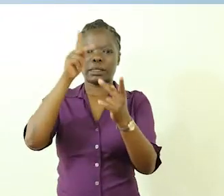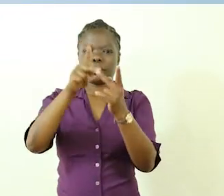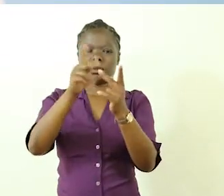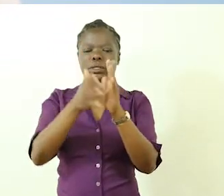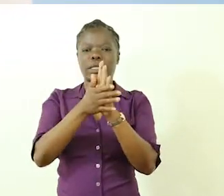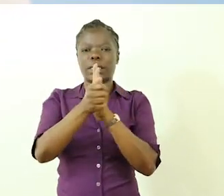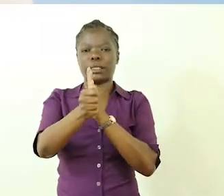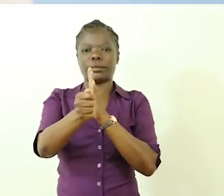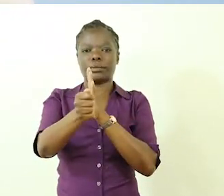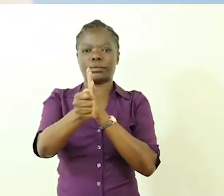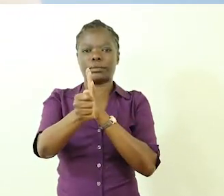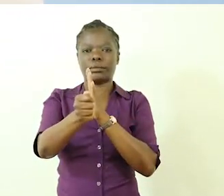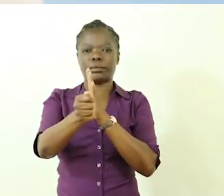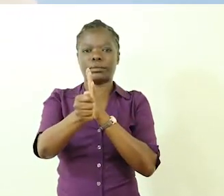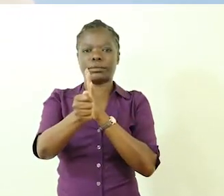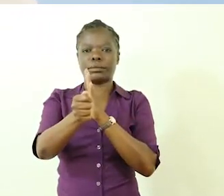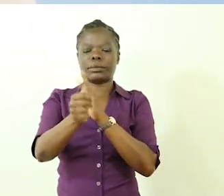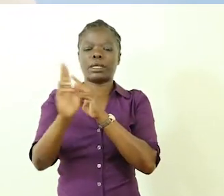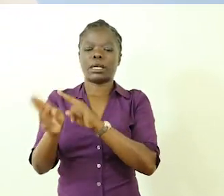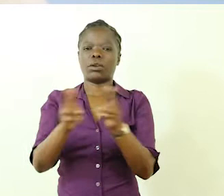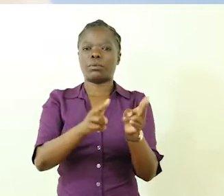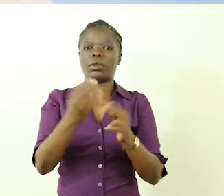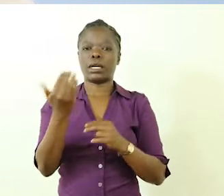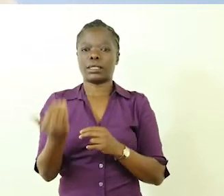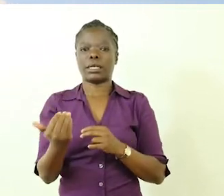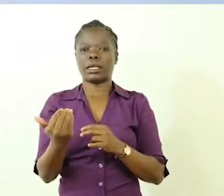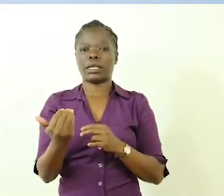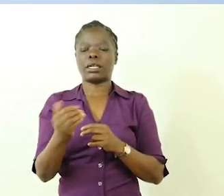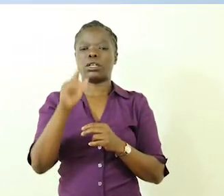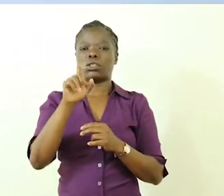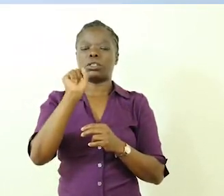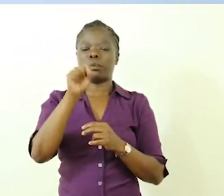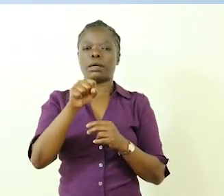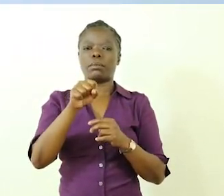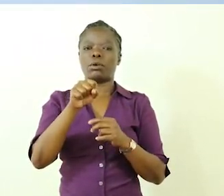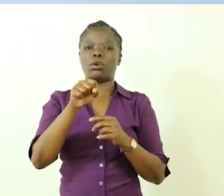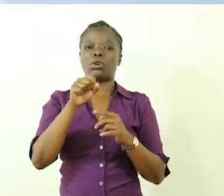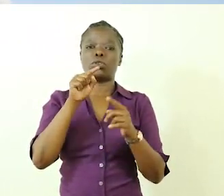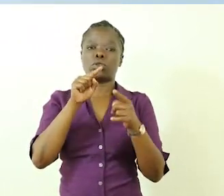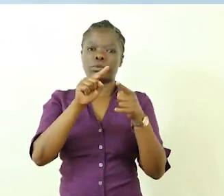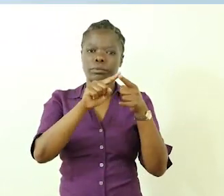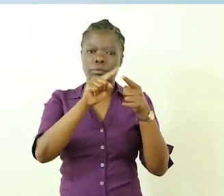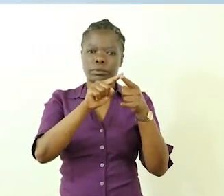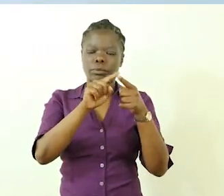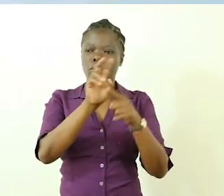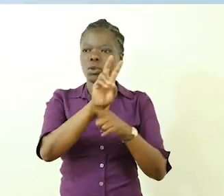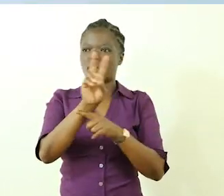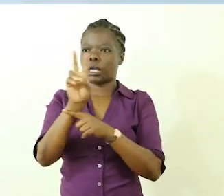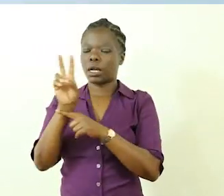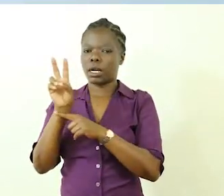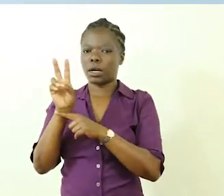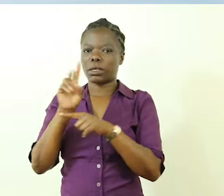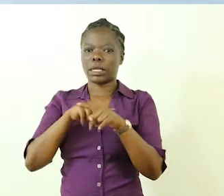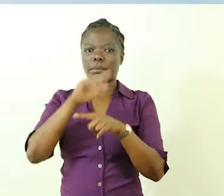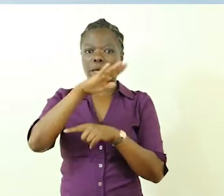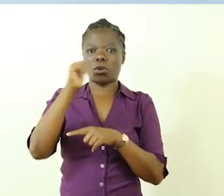Perceptual skills. A typical child should be able to look around